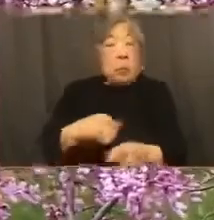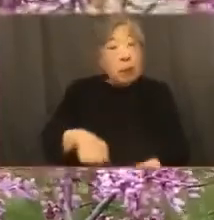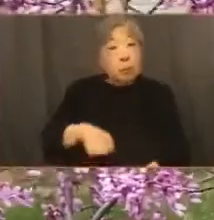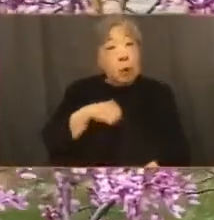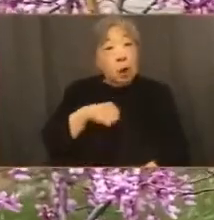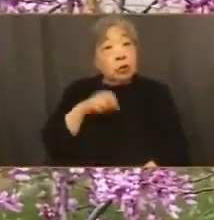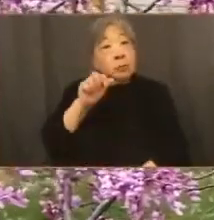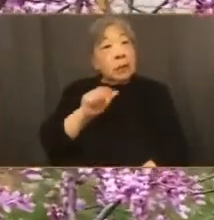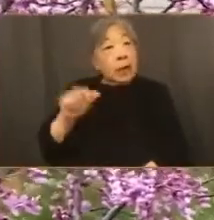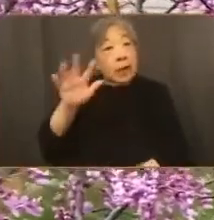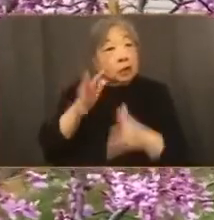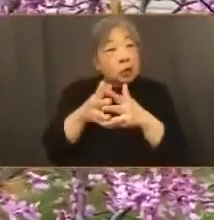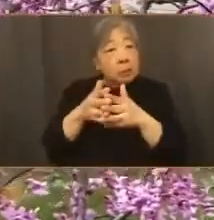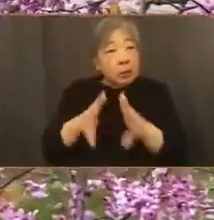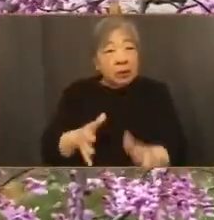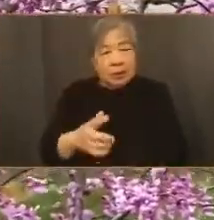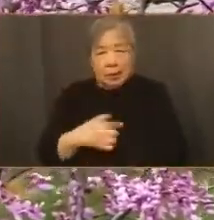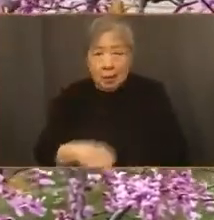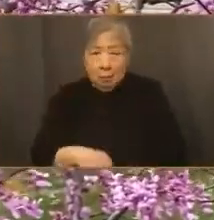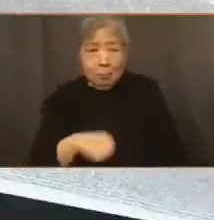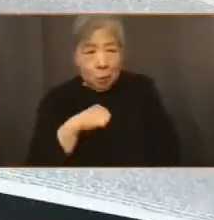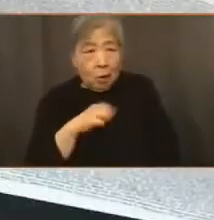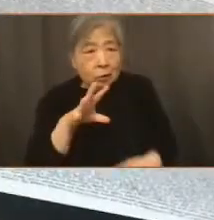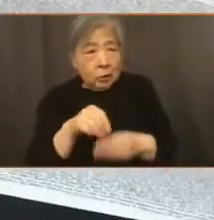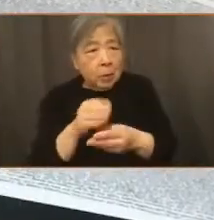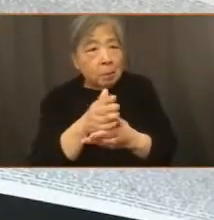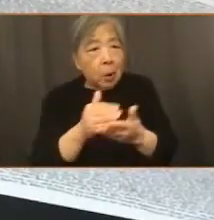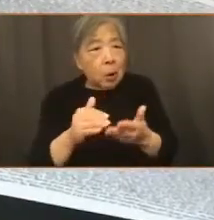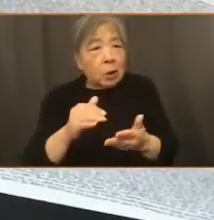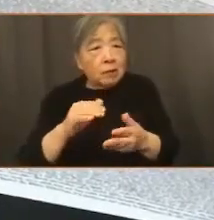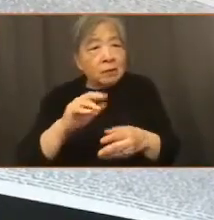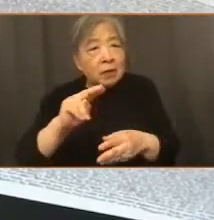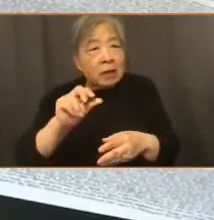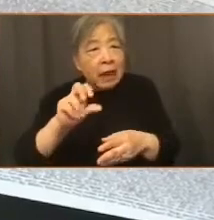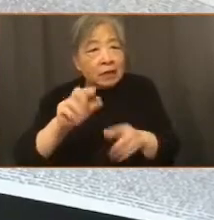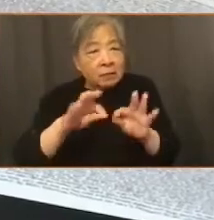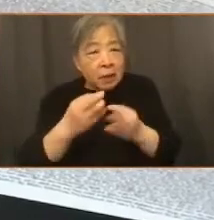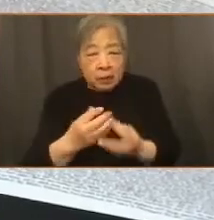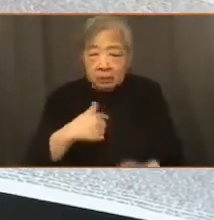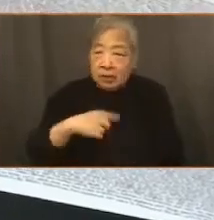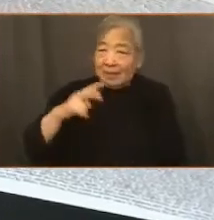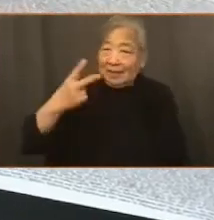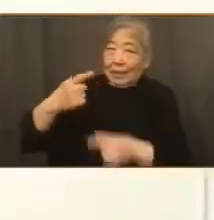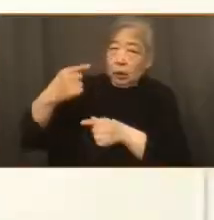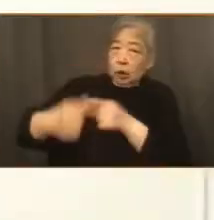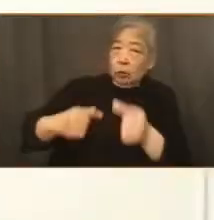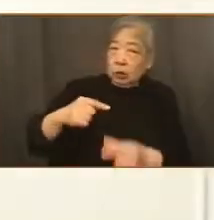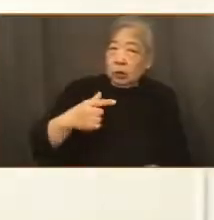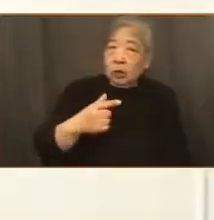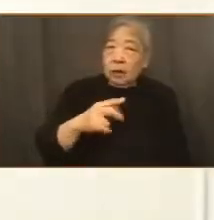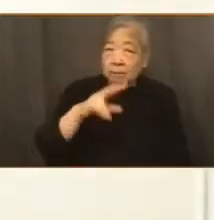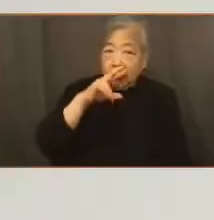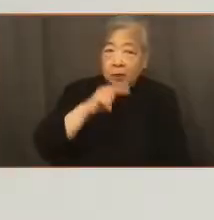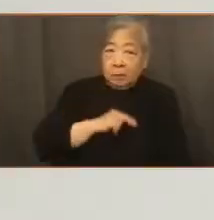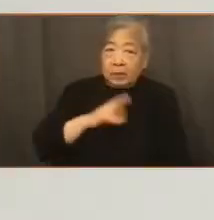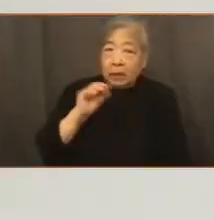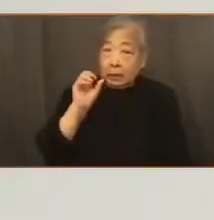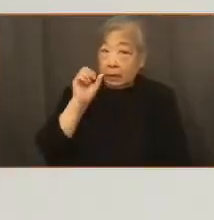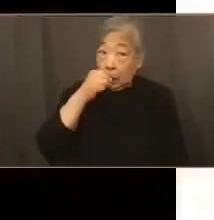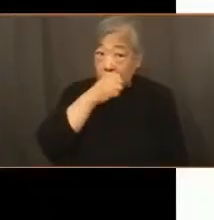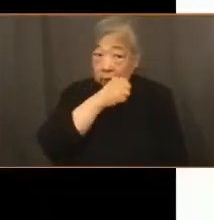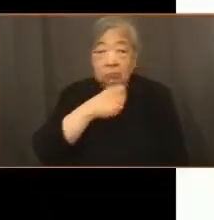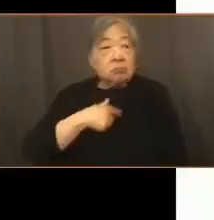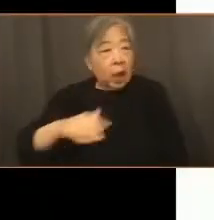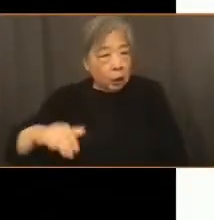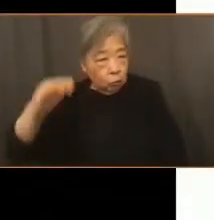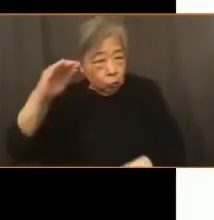American. And I'm so proud to be a part of the NASA family. I'm second generation of Vietnamese and Taiwanese descent. I grew up in the Philippines. I'm Indian